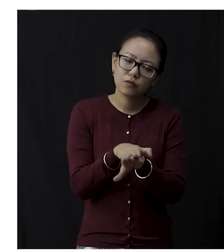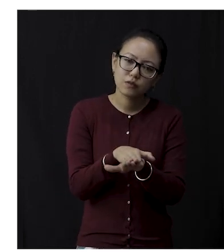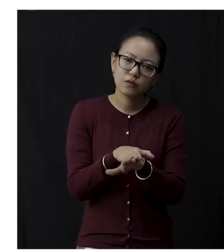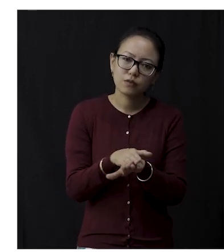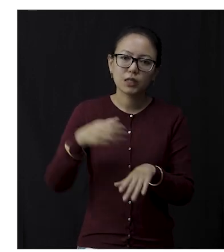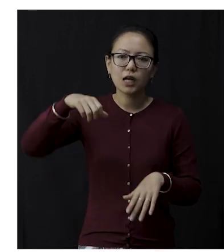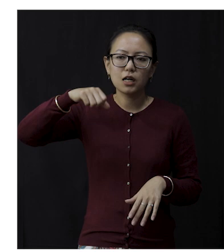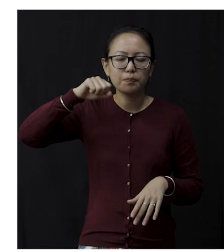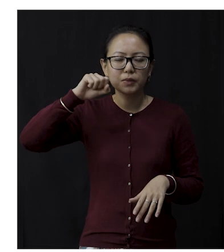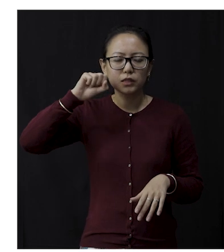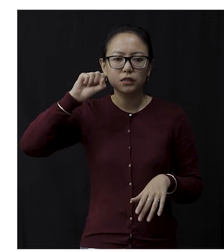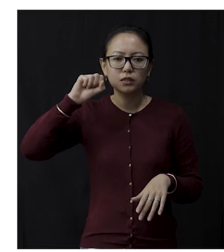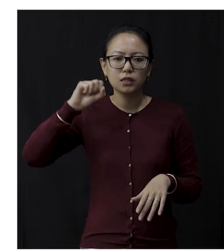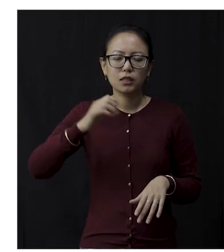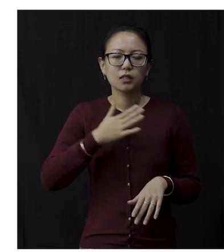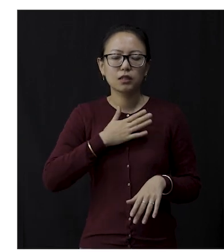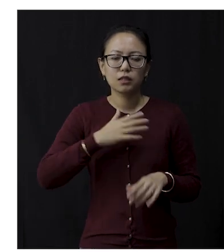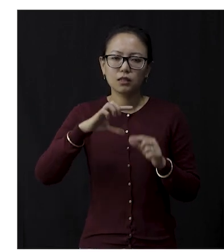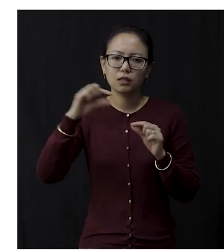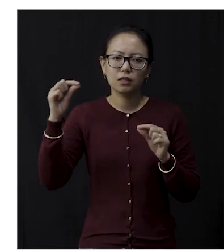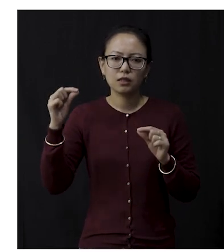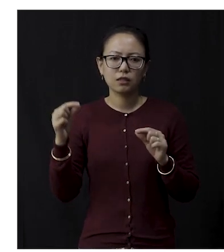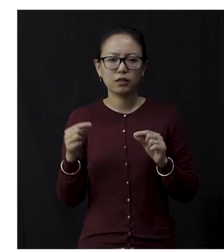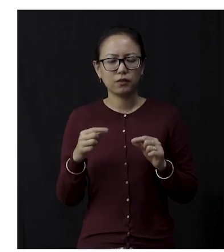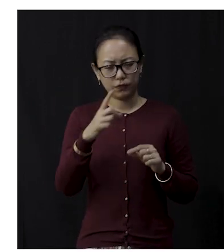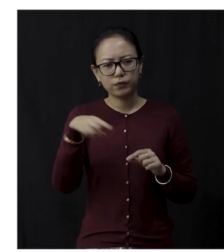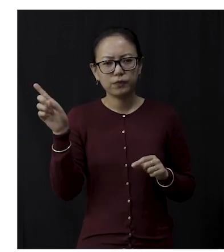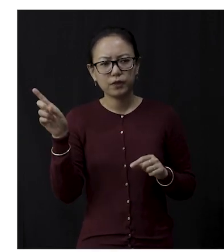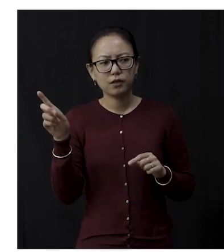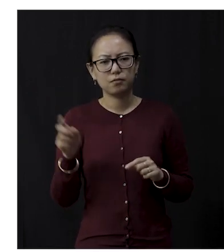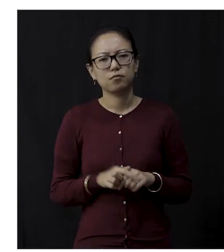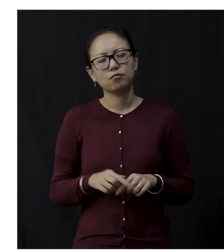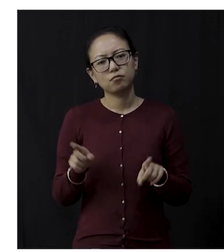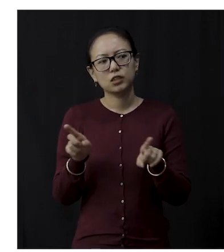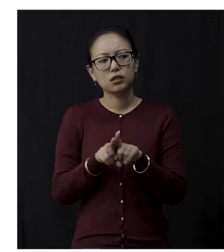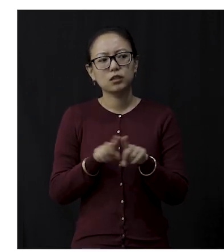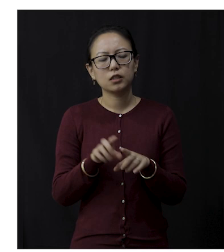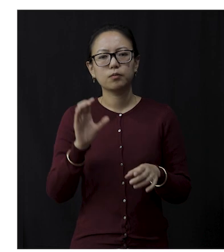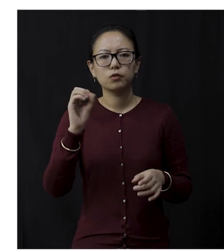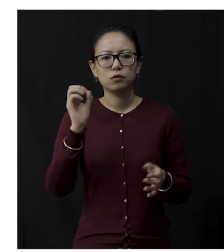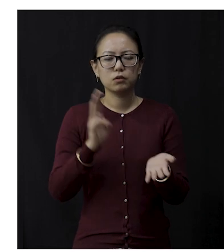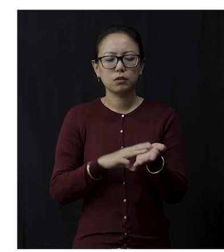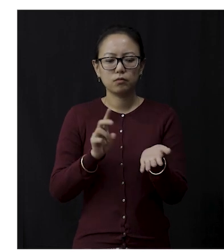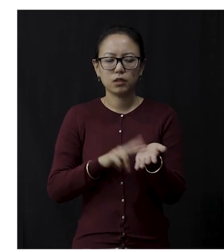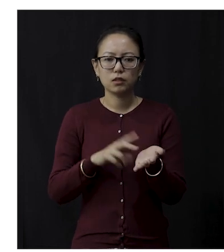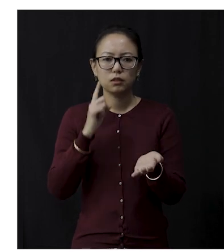category, okay? Now students, we see here a cute animal, a